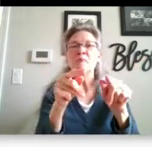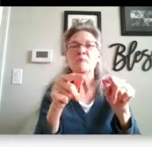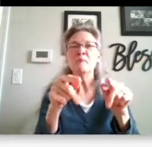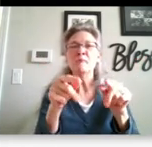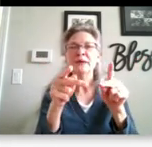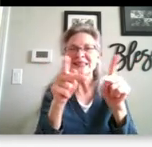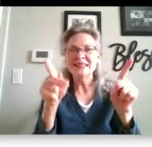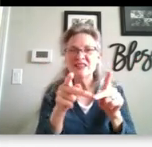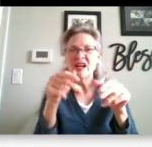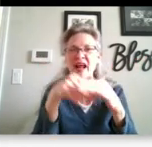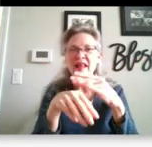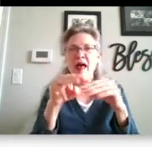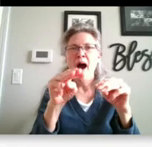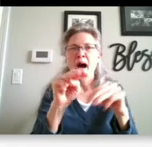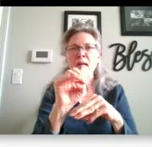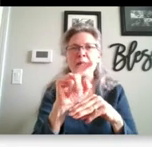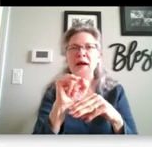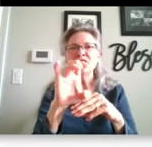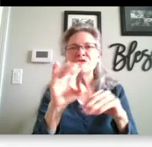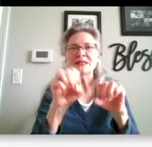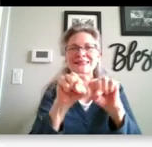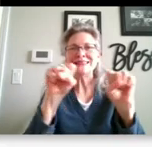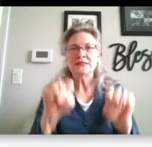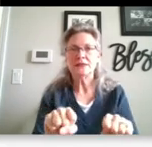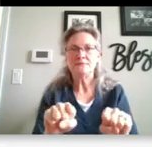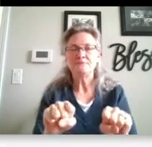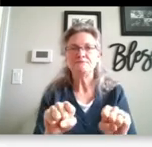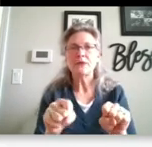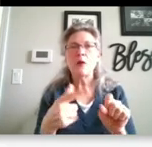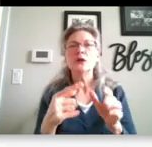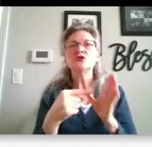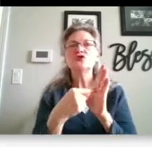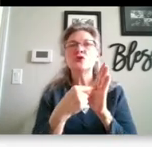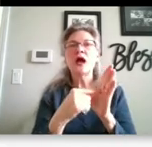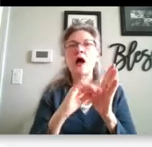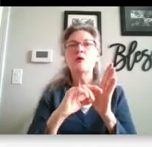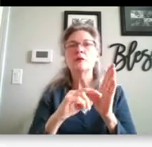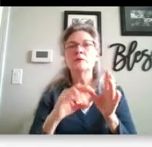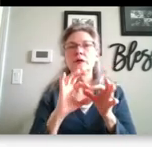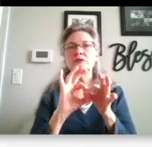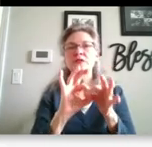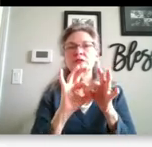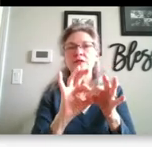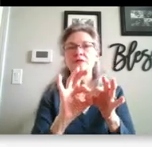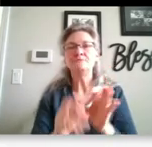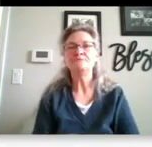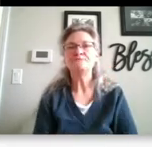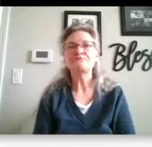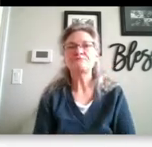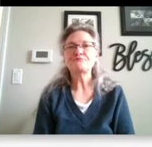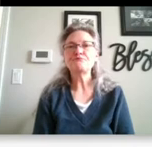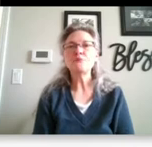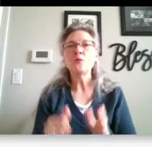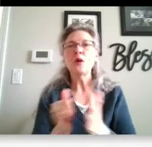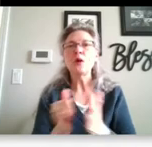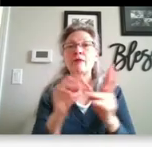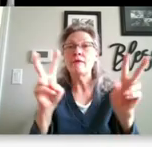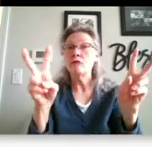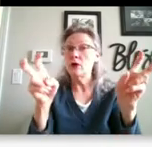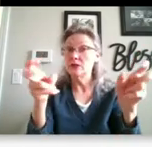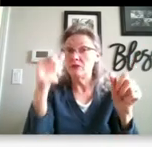have. Well, let me show you how this relates to the metric system now. For the metric system, we've got that phrase, if